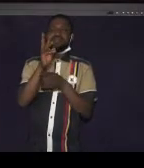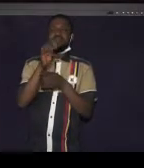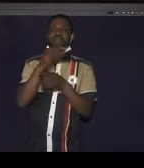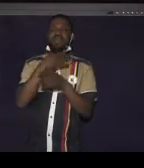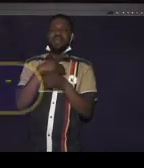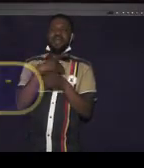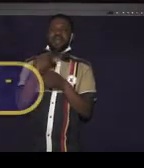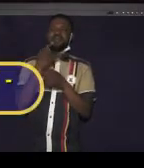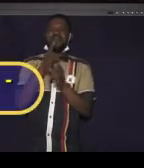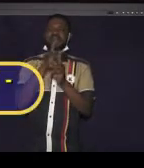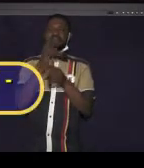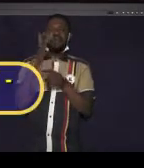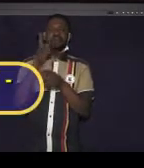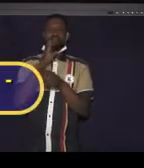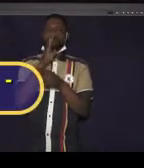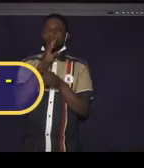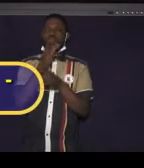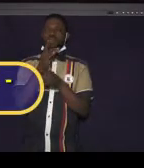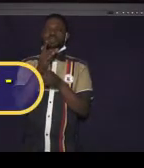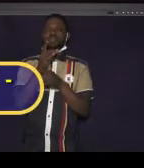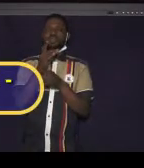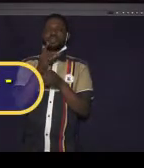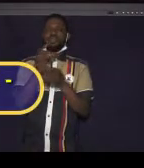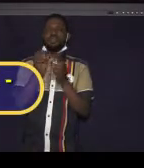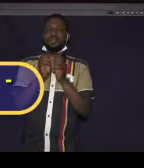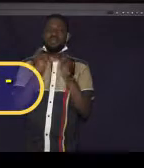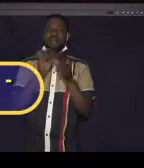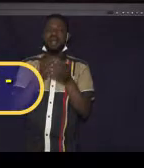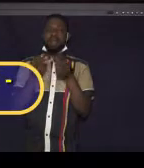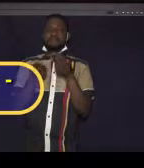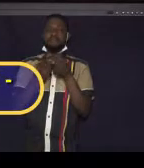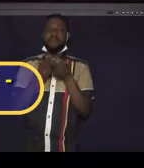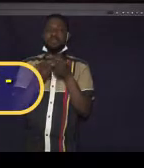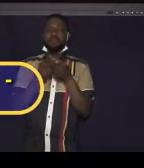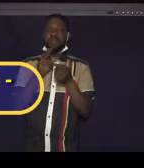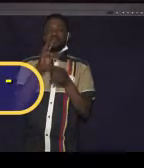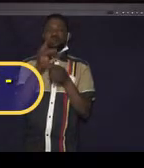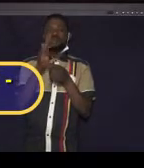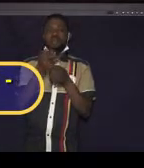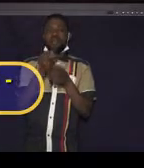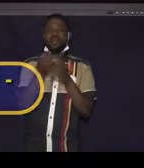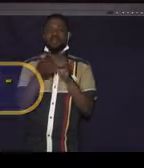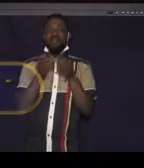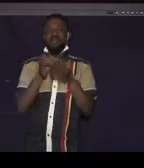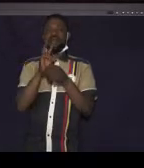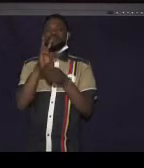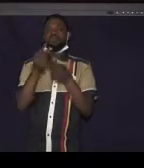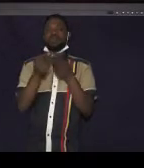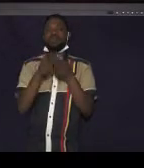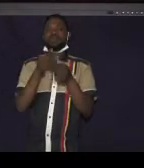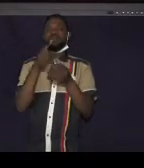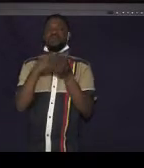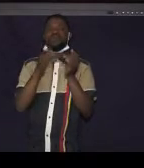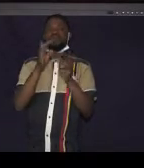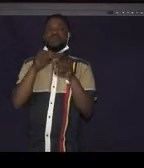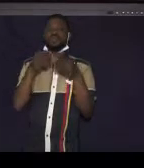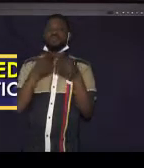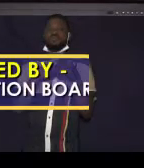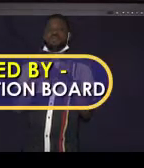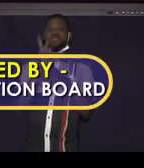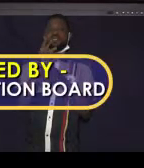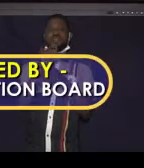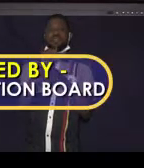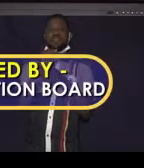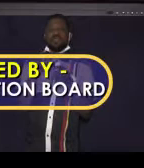should be quite clear. I multiplied 2 by a number to give me 16. What is the number? 2 times what will give me 16? You